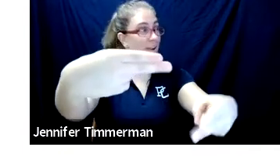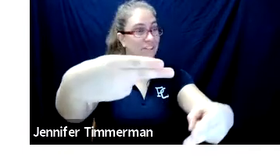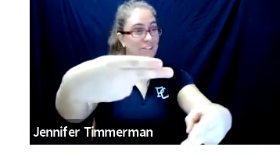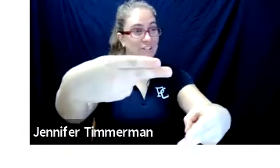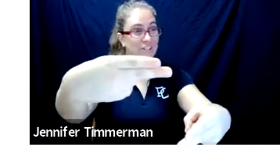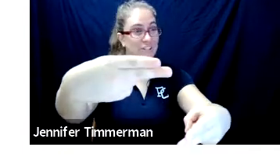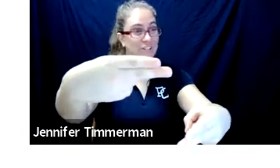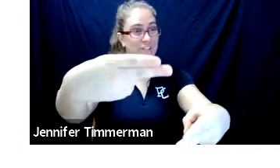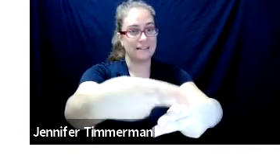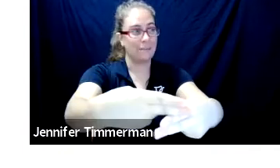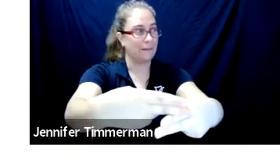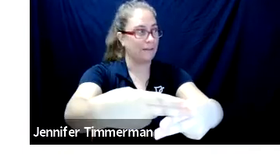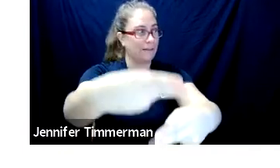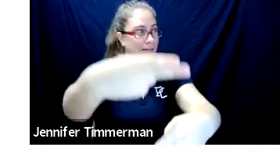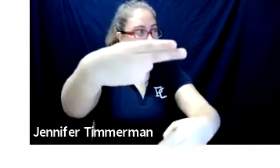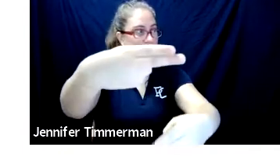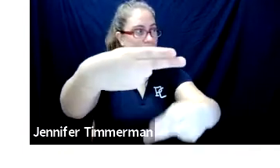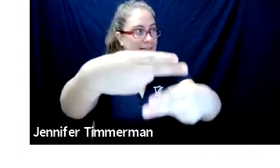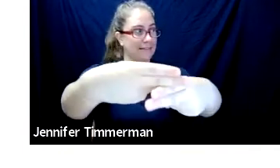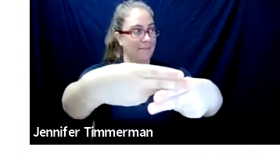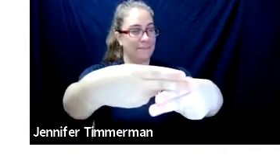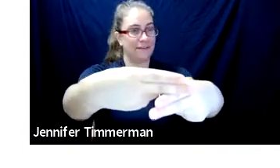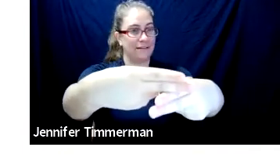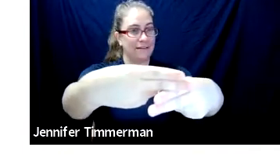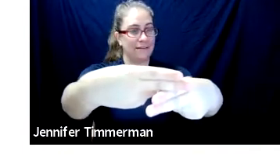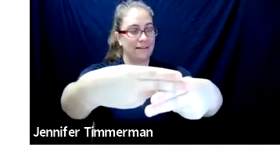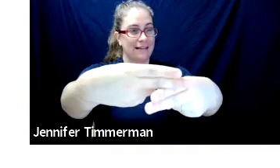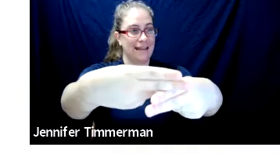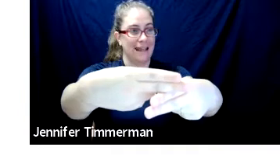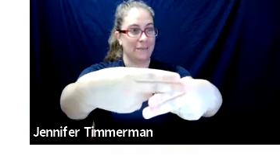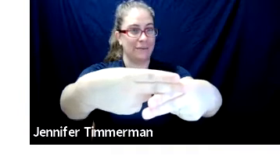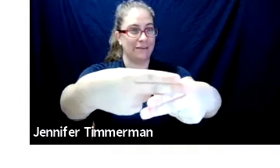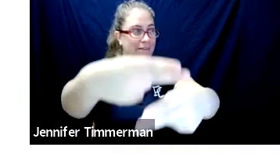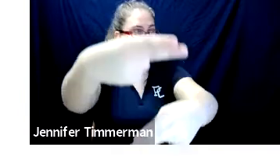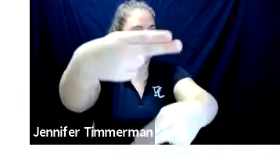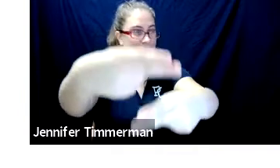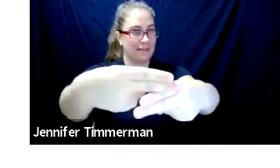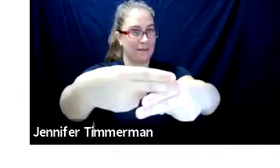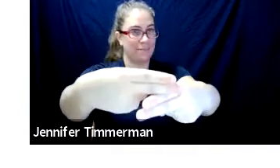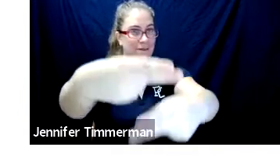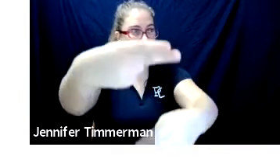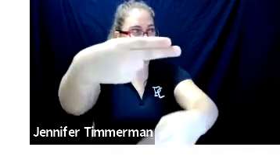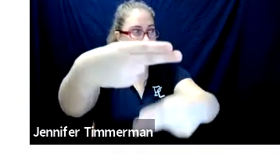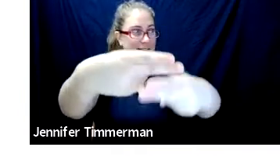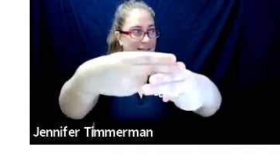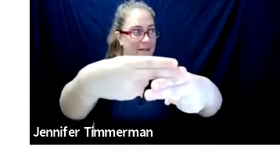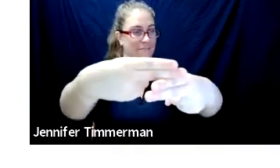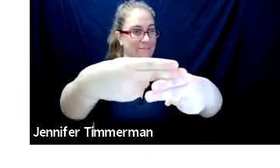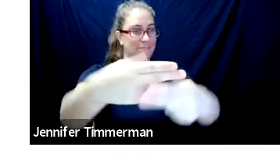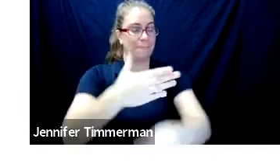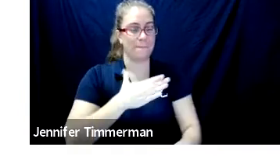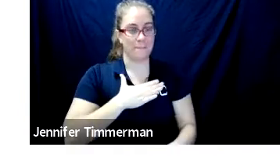2 letter H's. Tap, tap. Name. Tap,